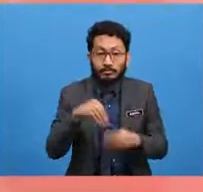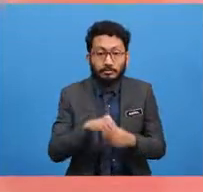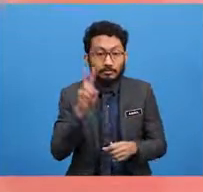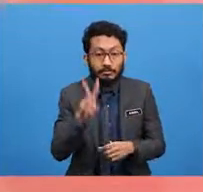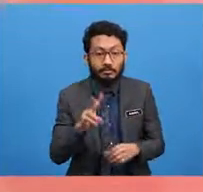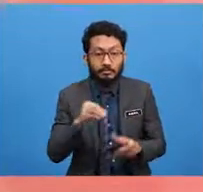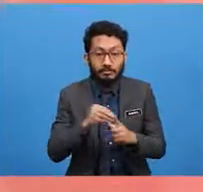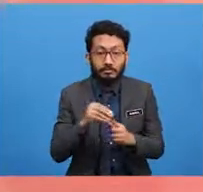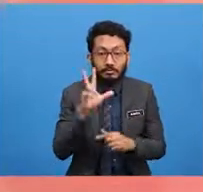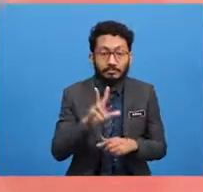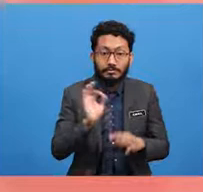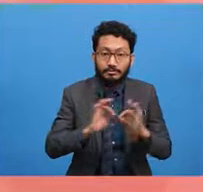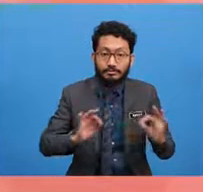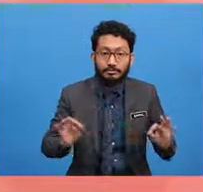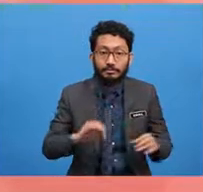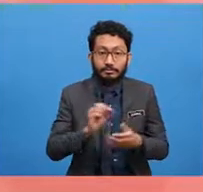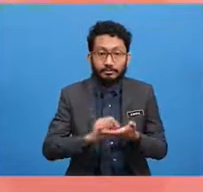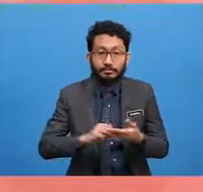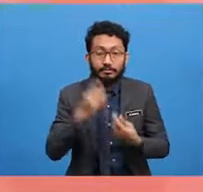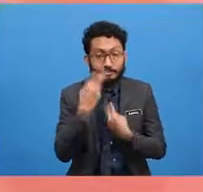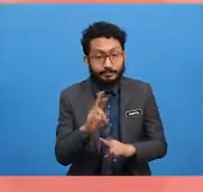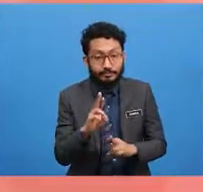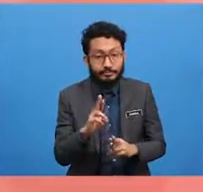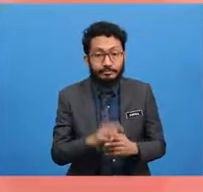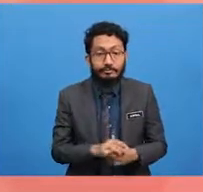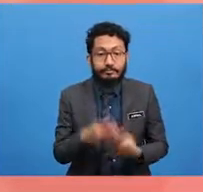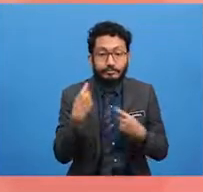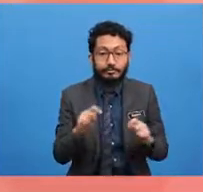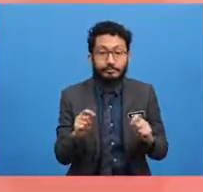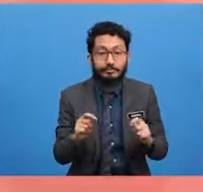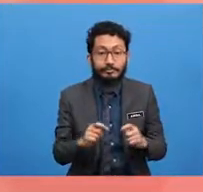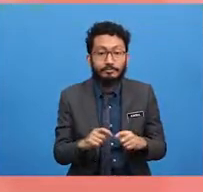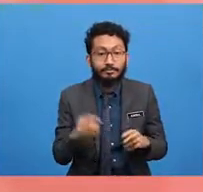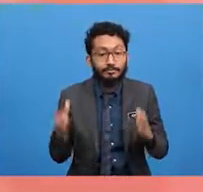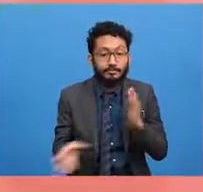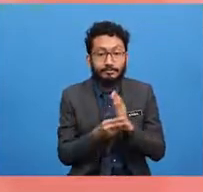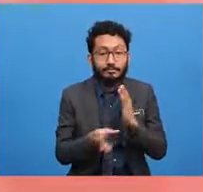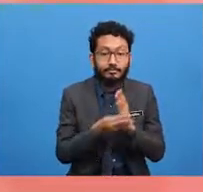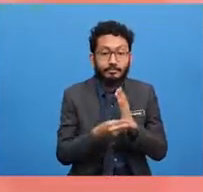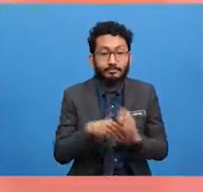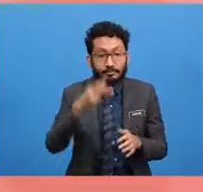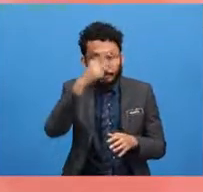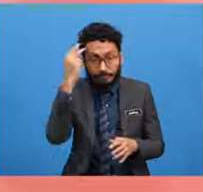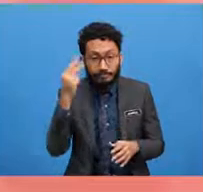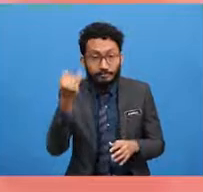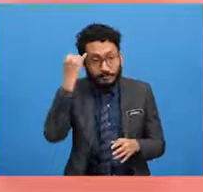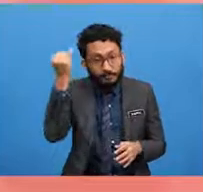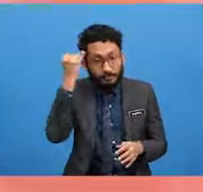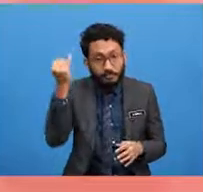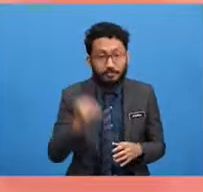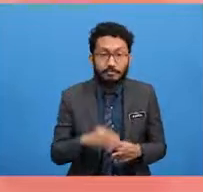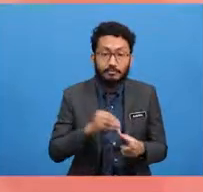When writing your reply, try to paraphrase, add reasons, comments, and or